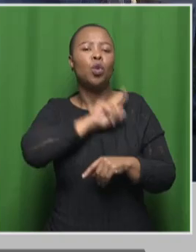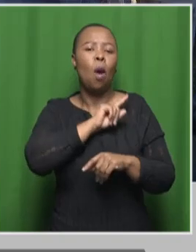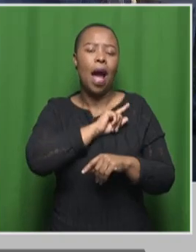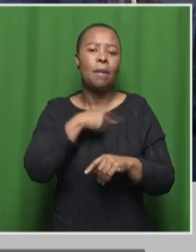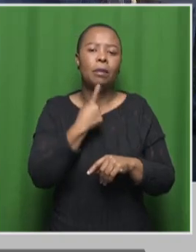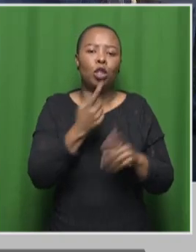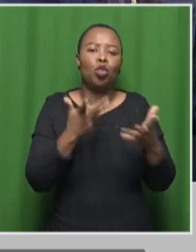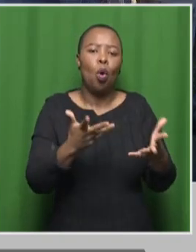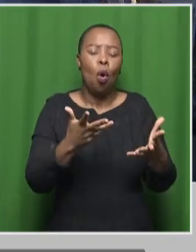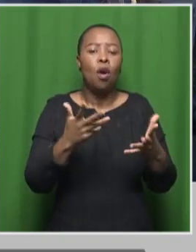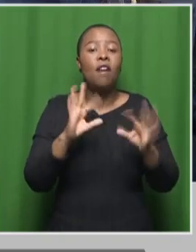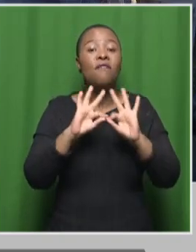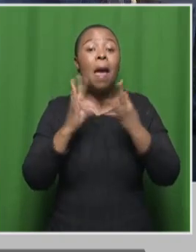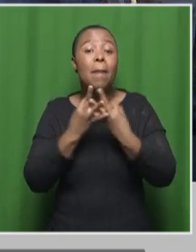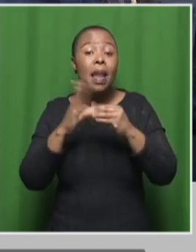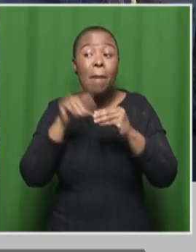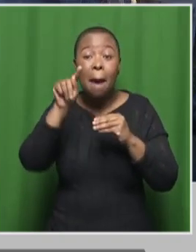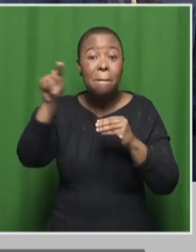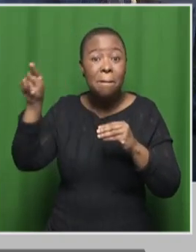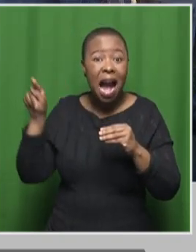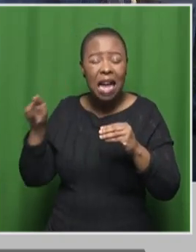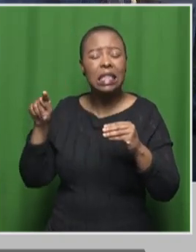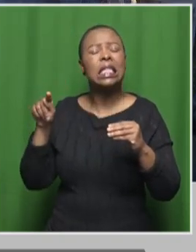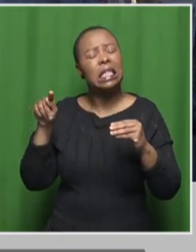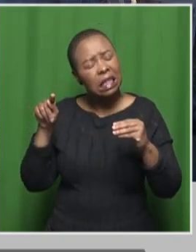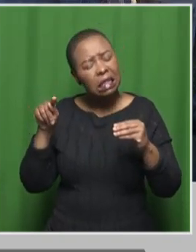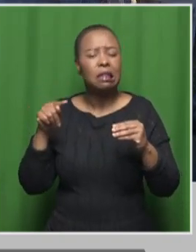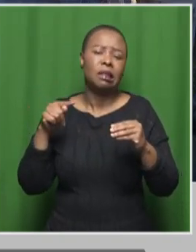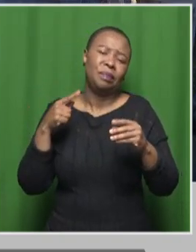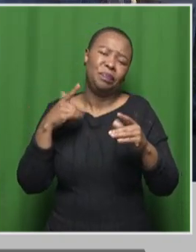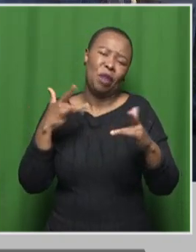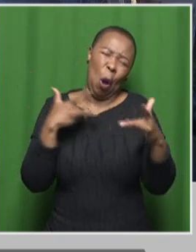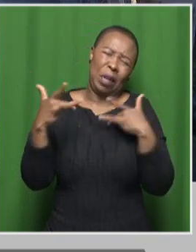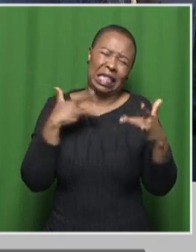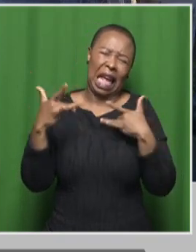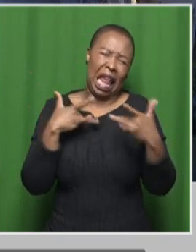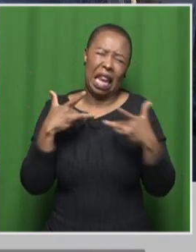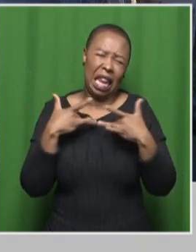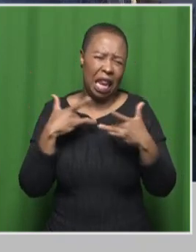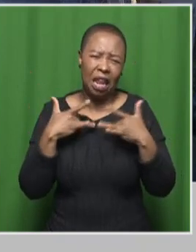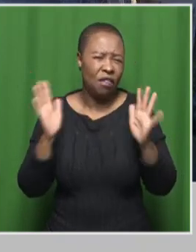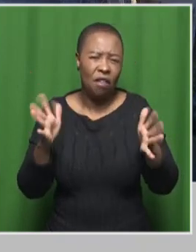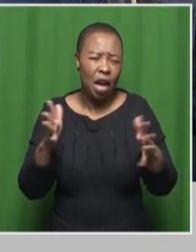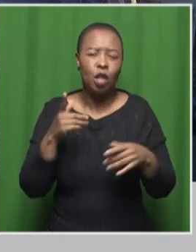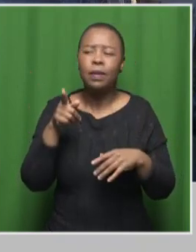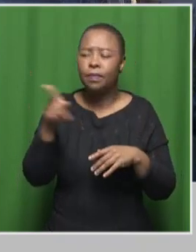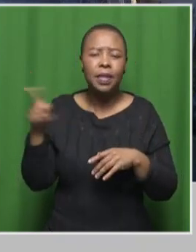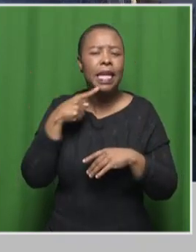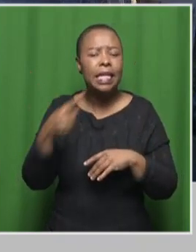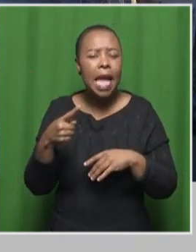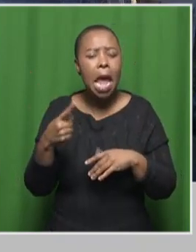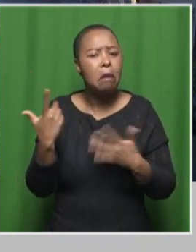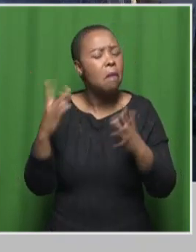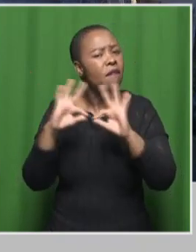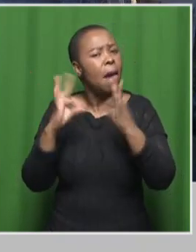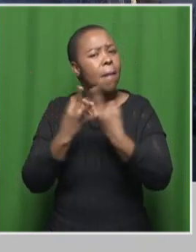cries by families who have been saying, but when are our loved ones going